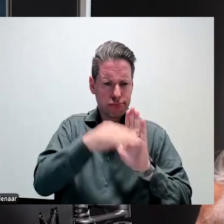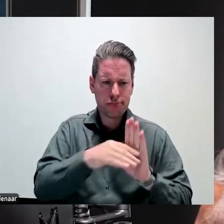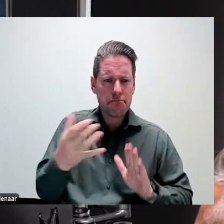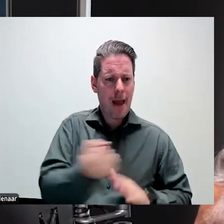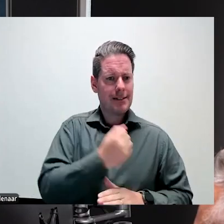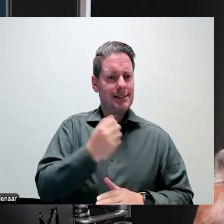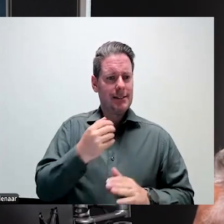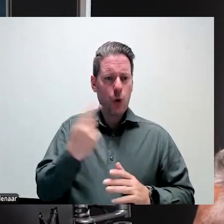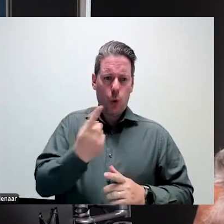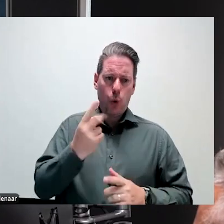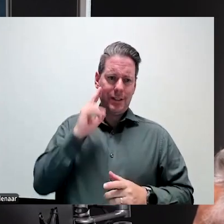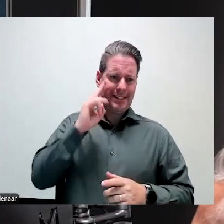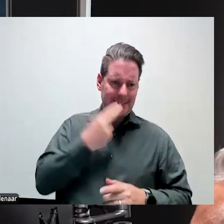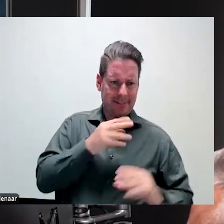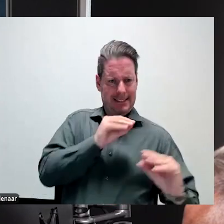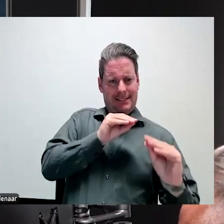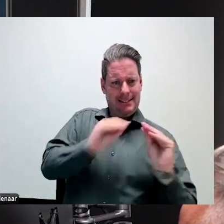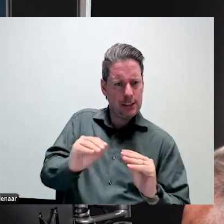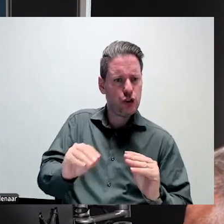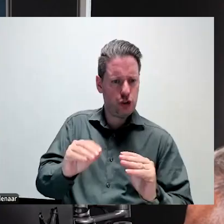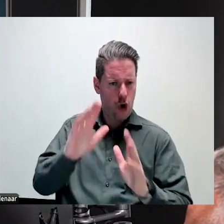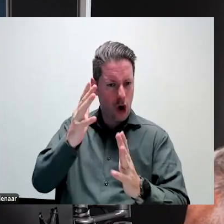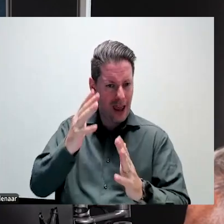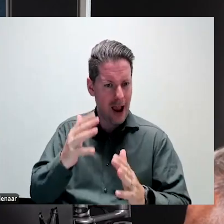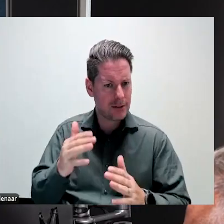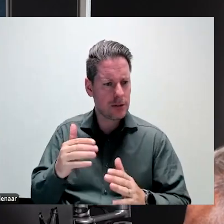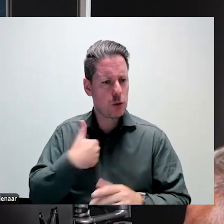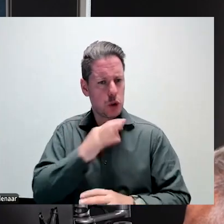people who have learnt Auslan through a course to teach the